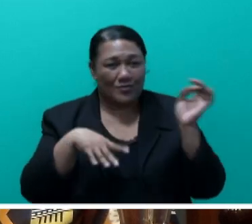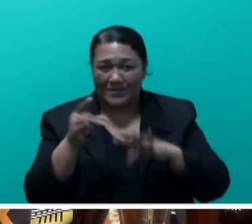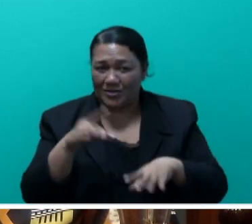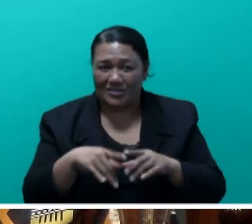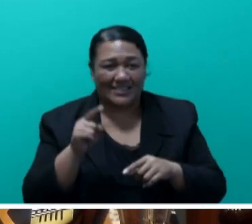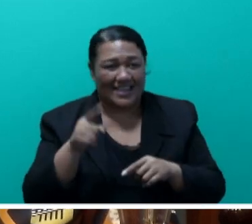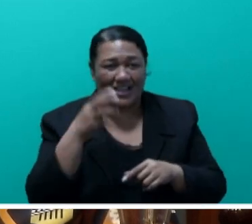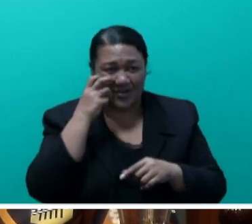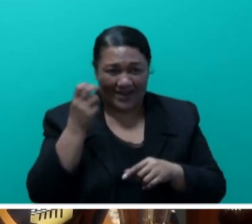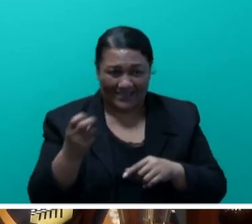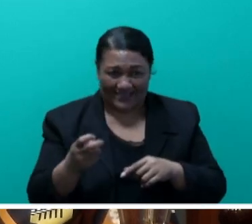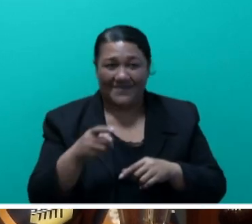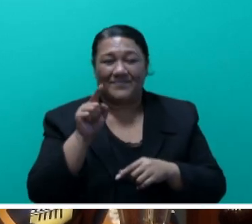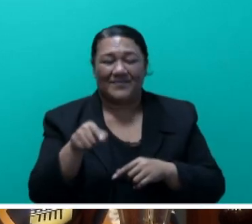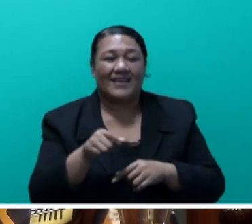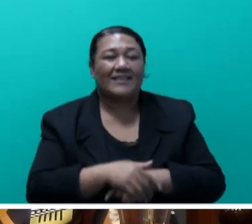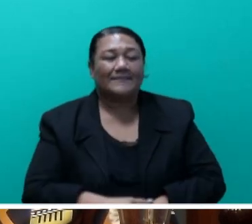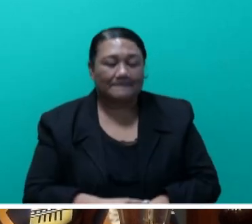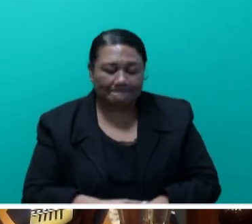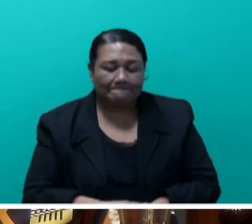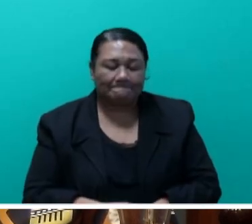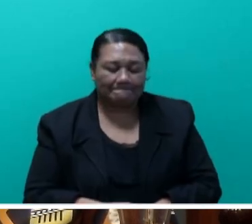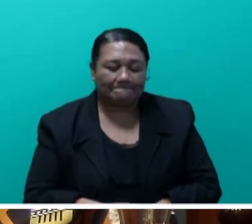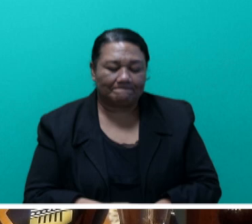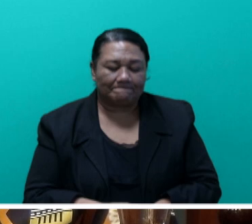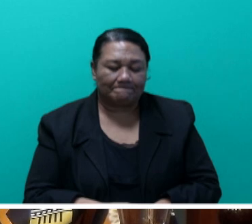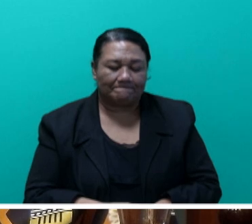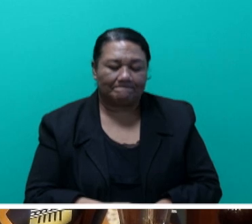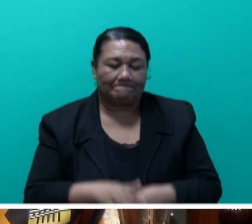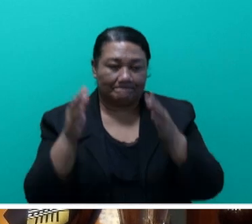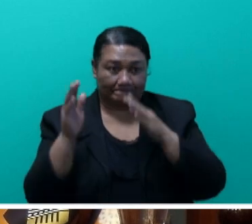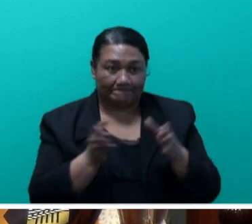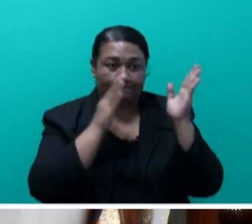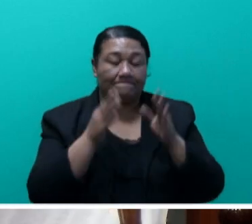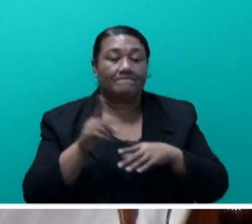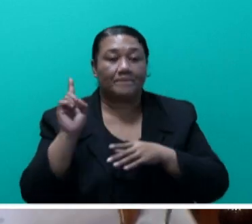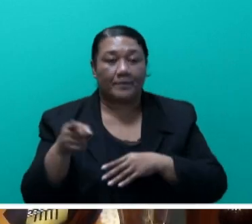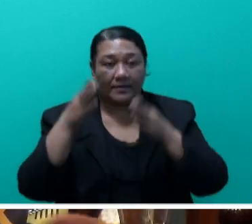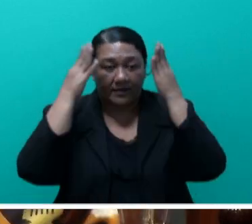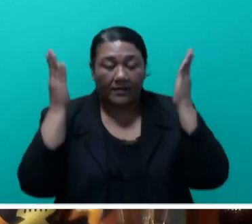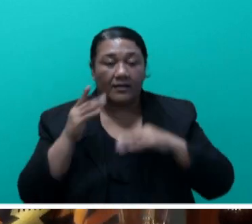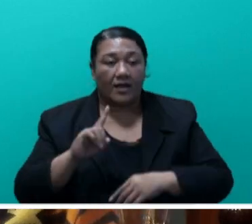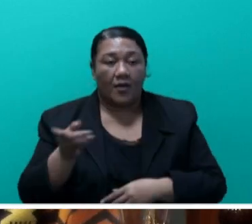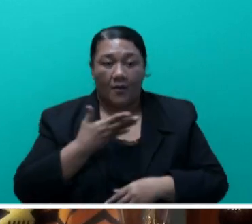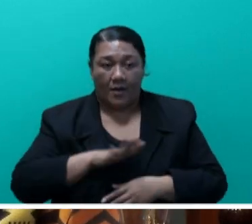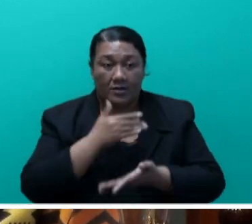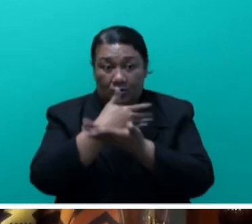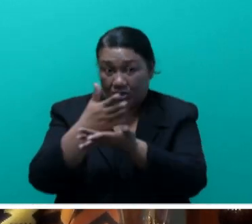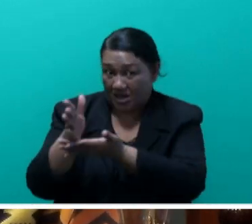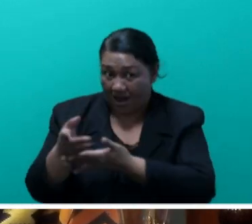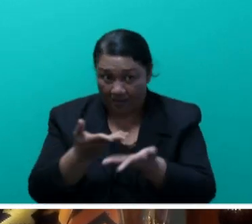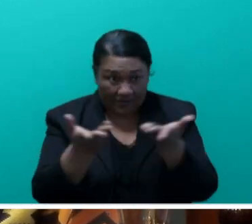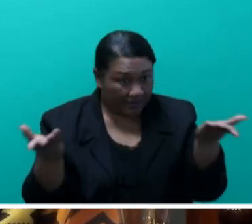Yeah. And still on aviation, Honorable Speaker, I just want to share with the House